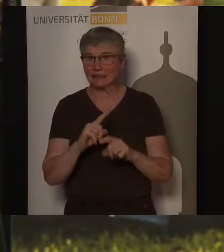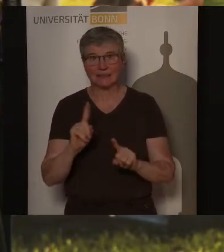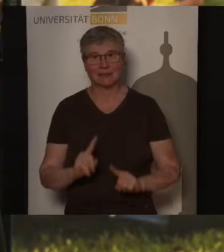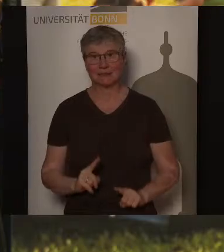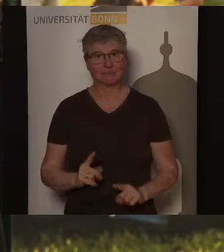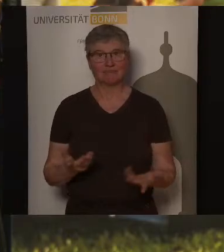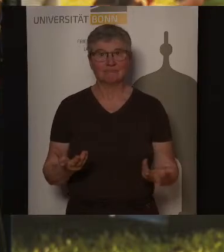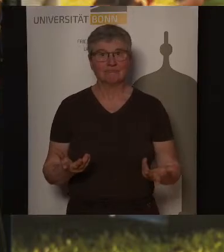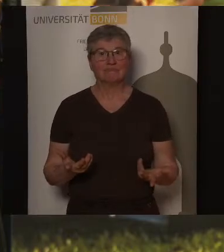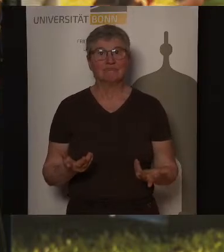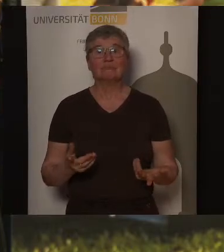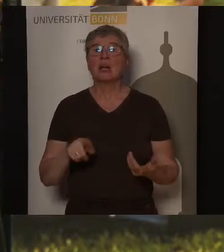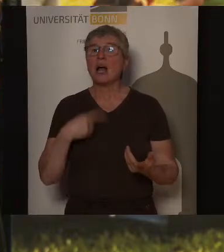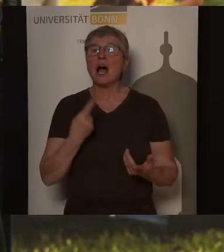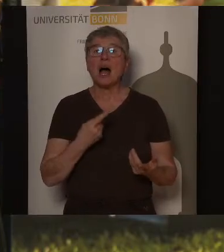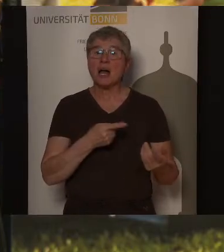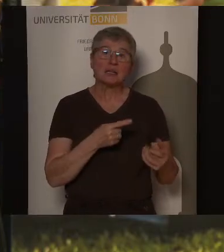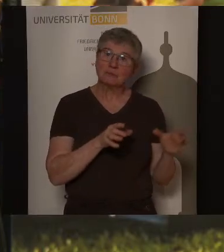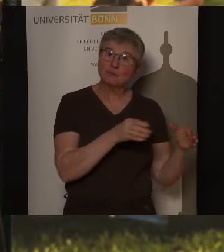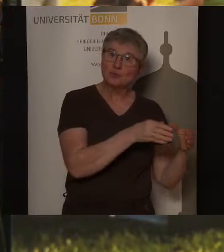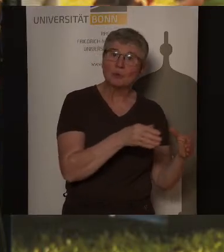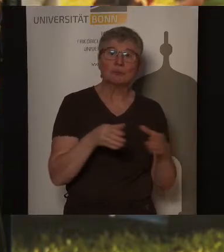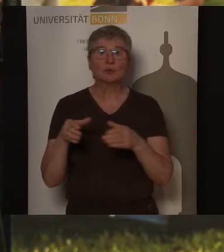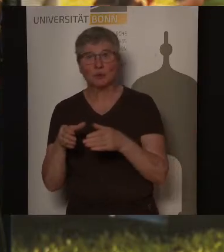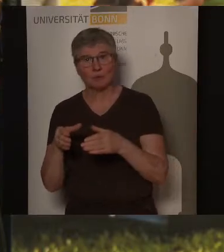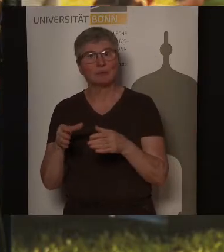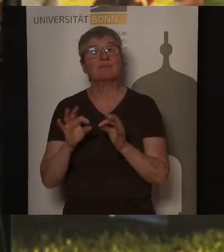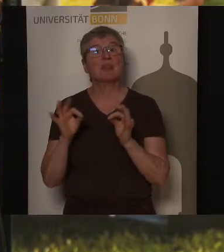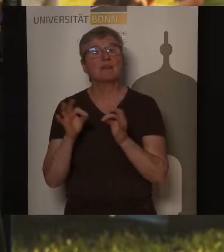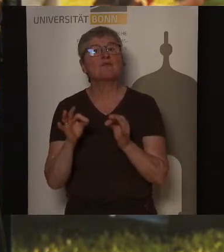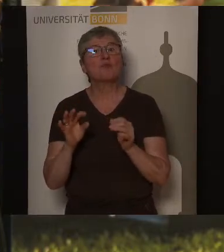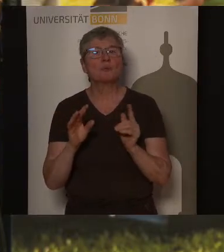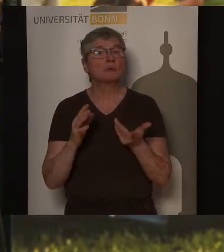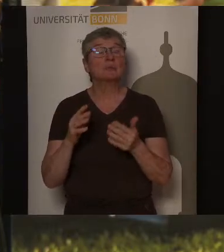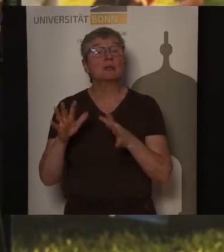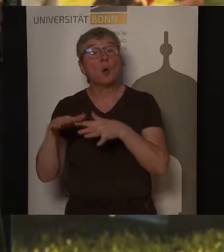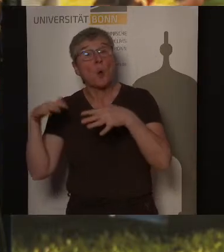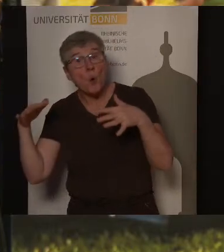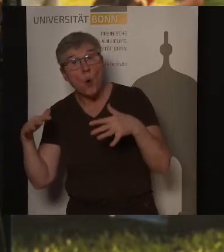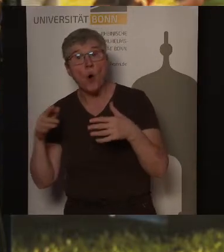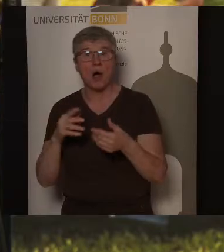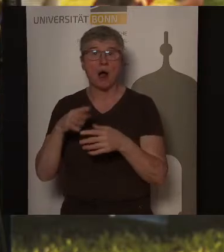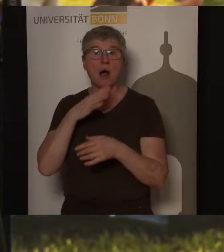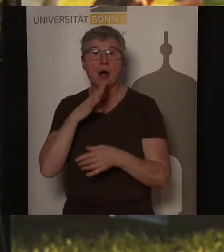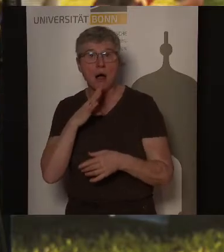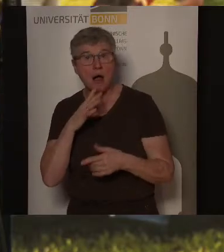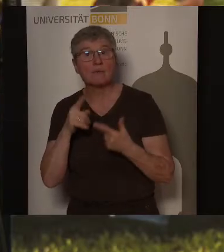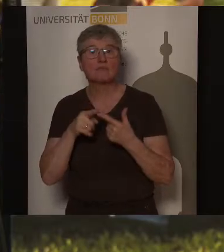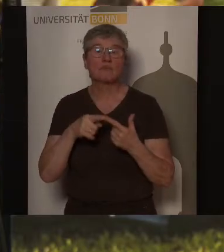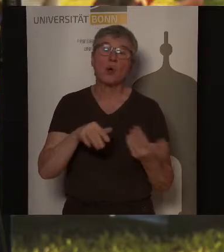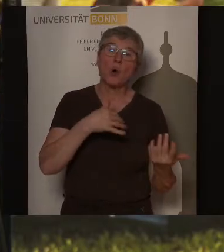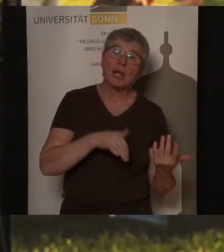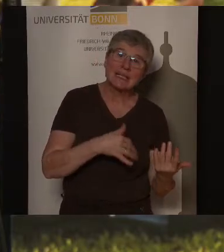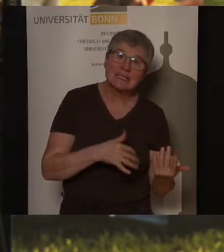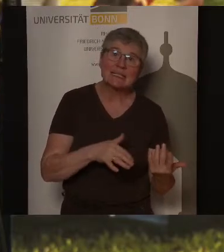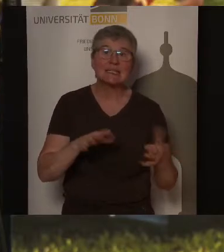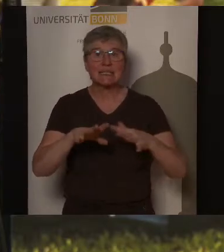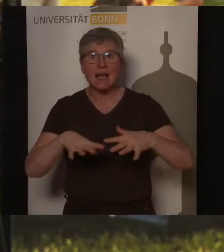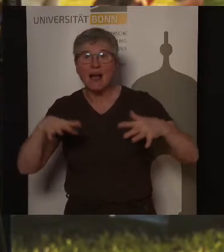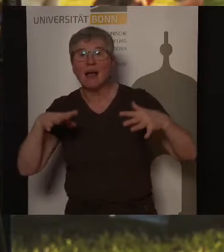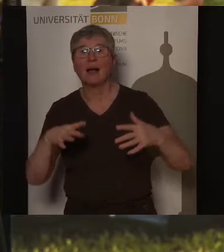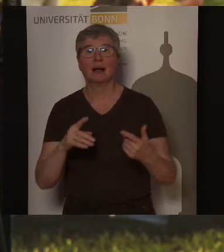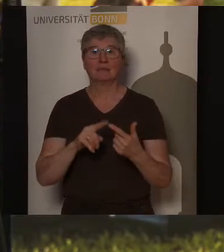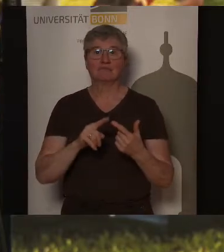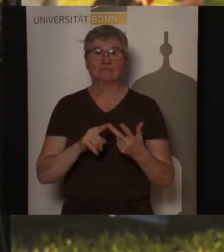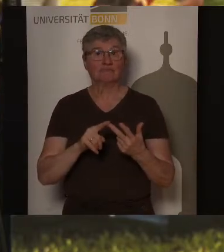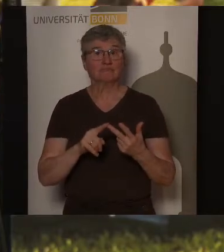see. And those ensembles are always looking for new people to join them. We don't only have